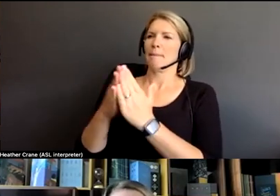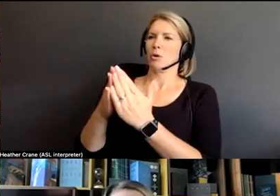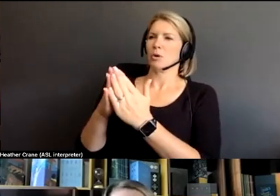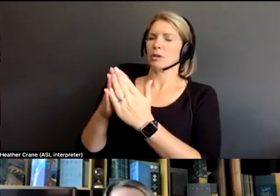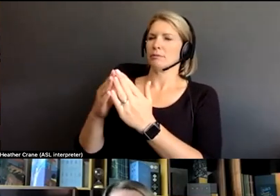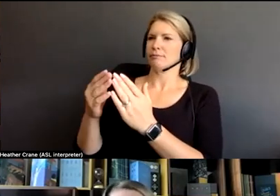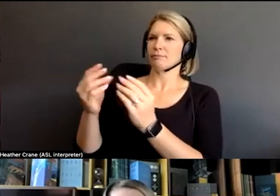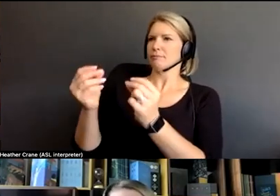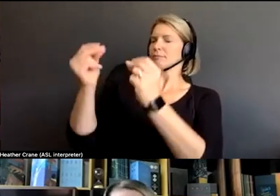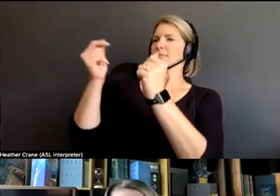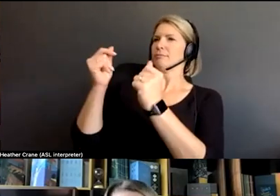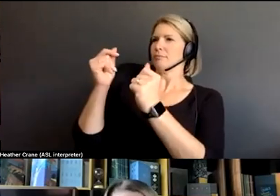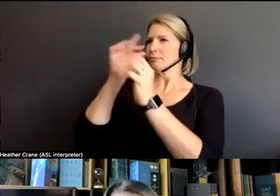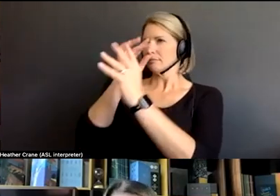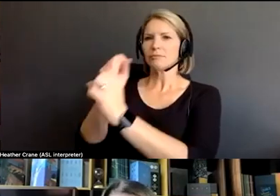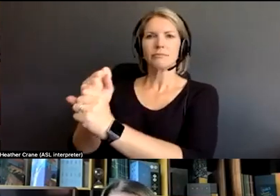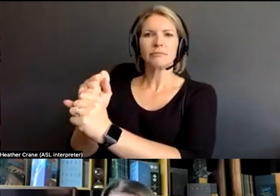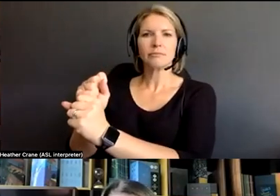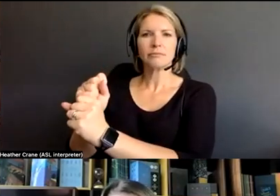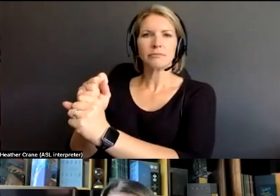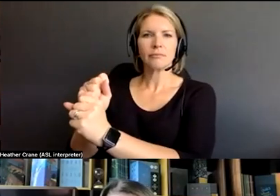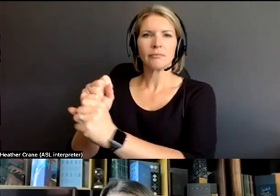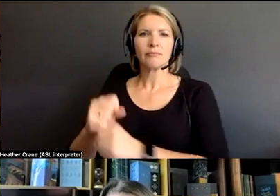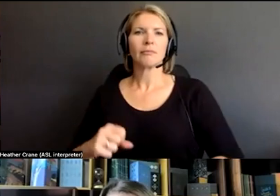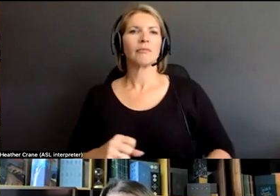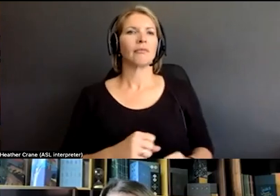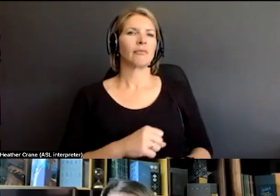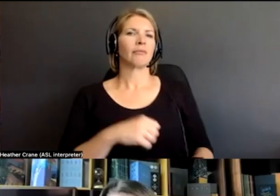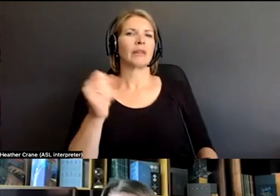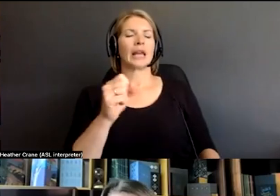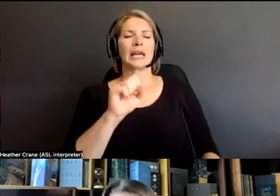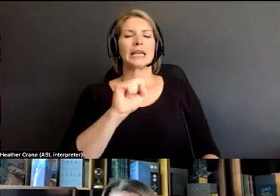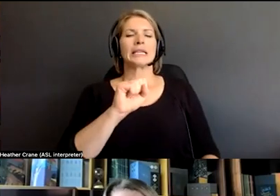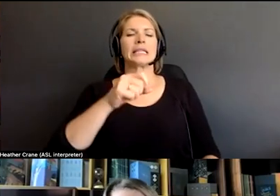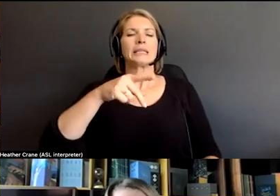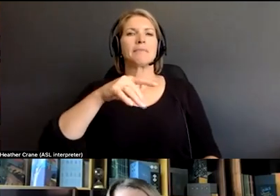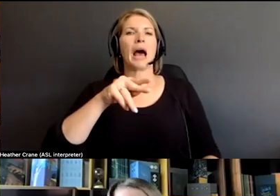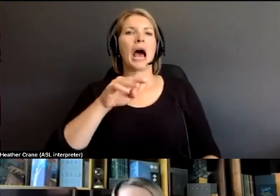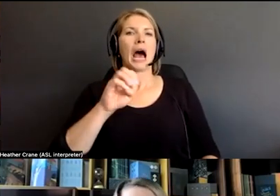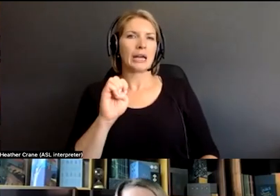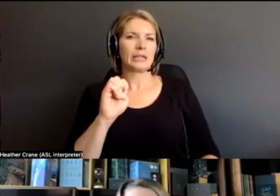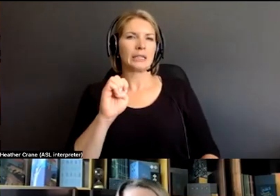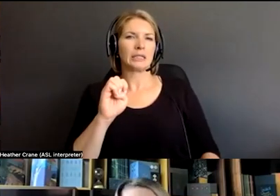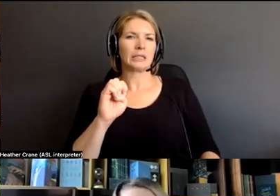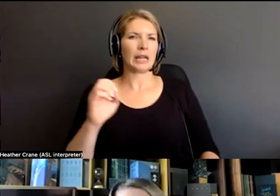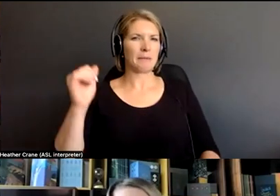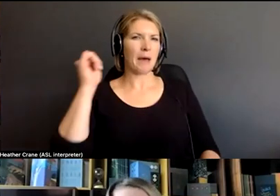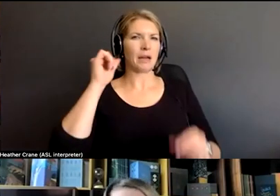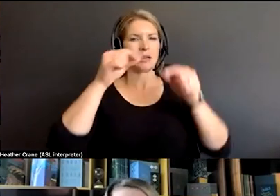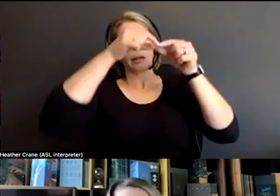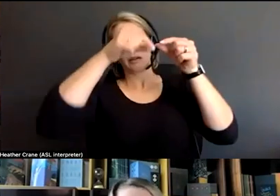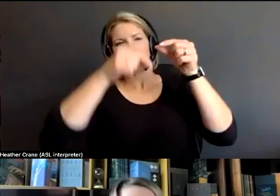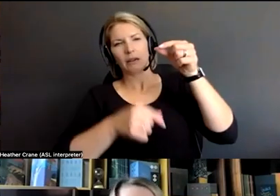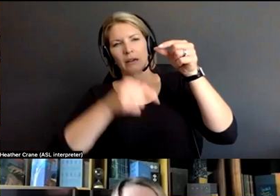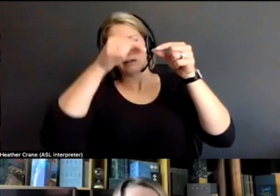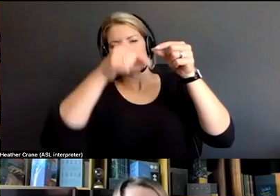regard? The spine has become very important. Yeah. I mean, anytime you can throw some spa gloss on there or foil